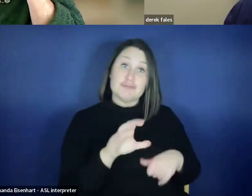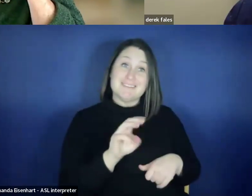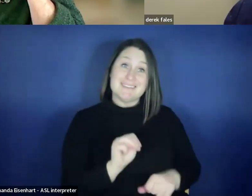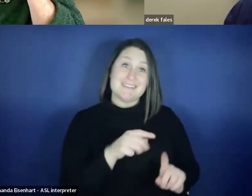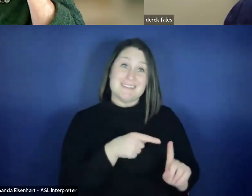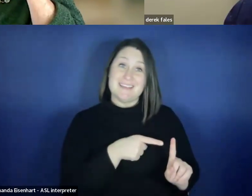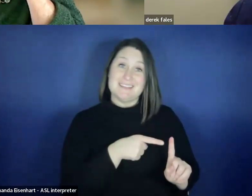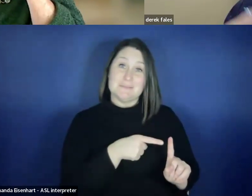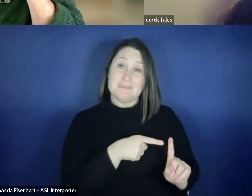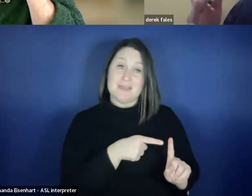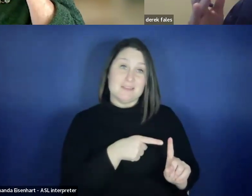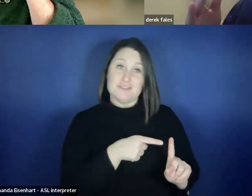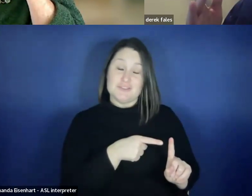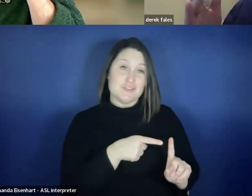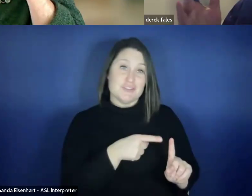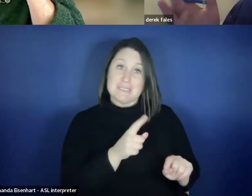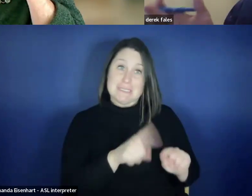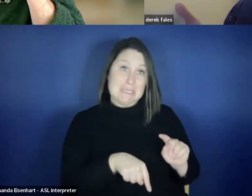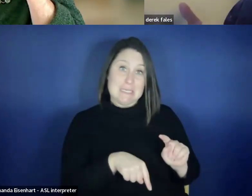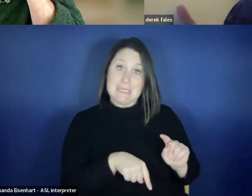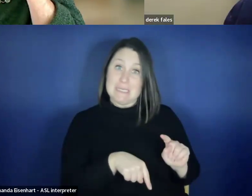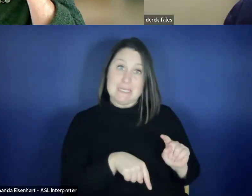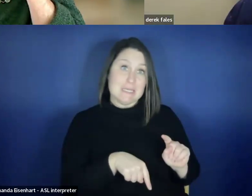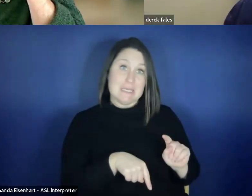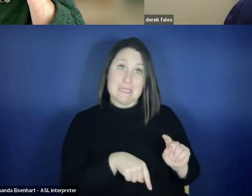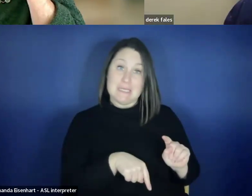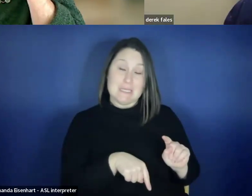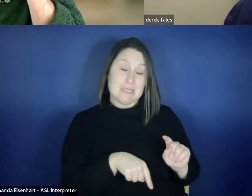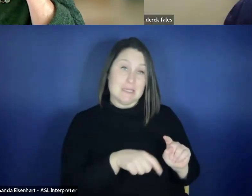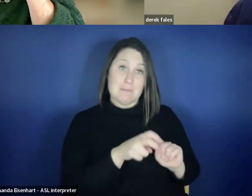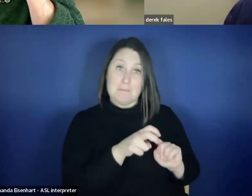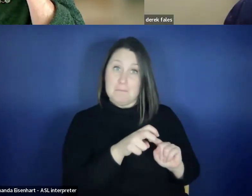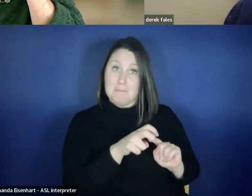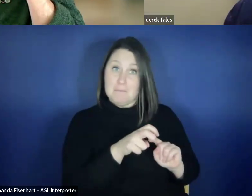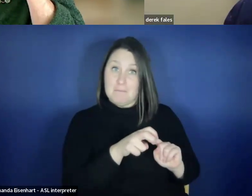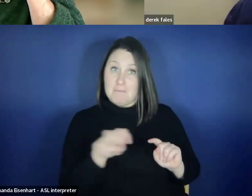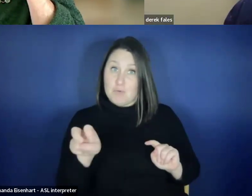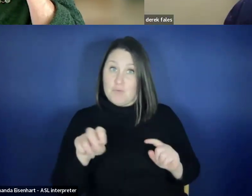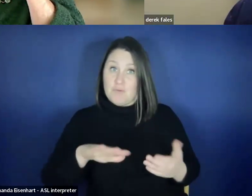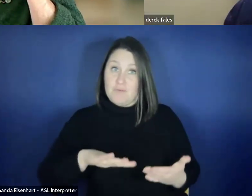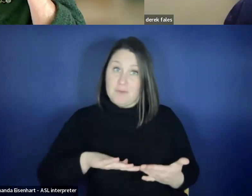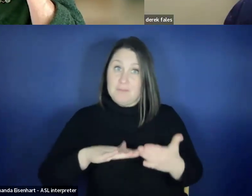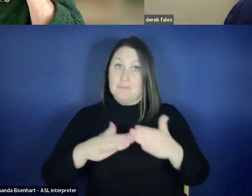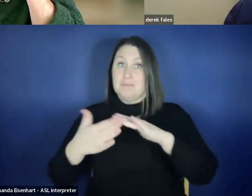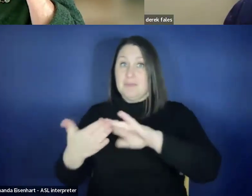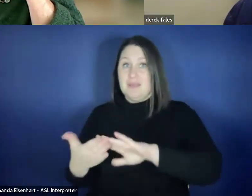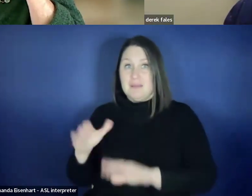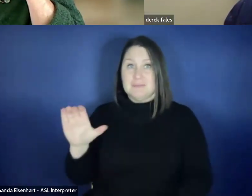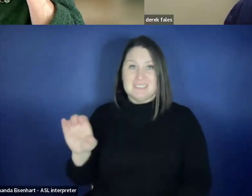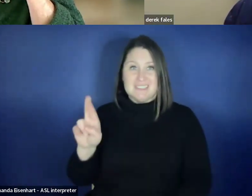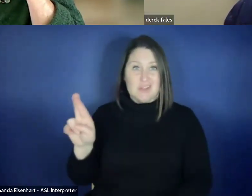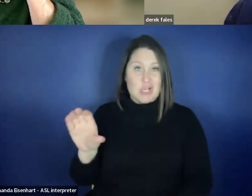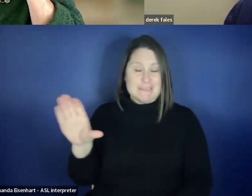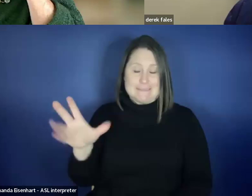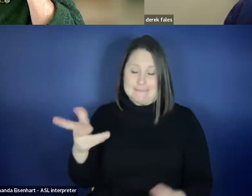not able to move to the role of the CRC, which we anticipate